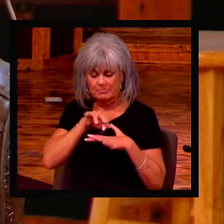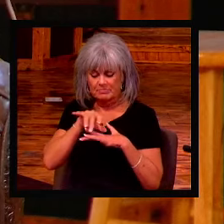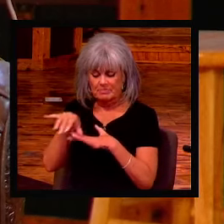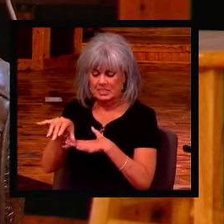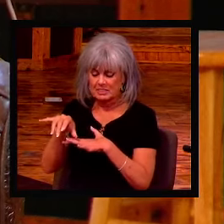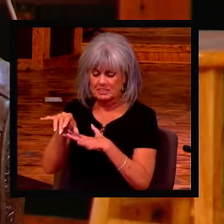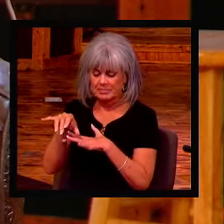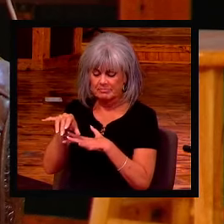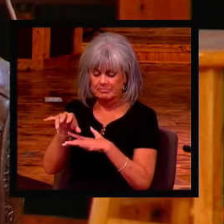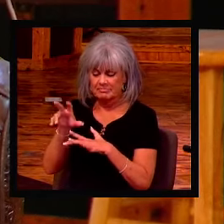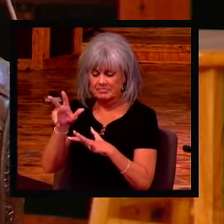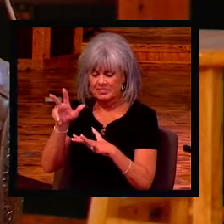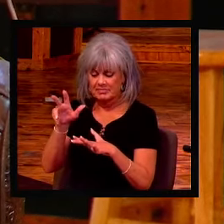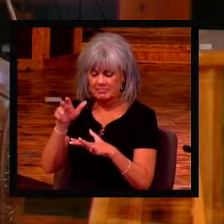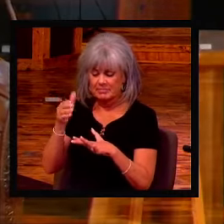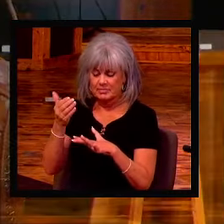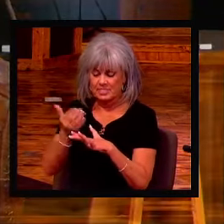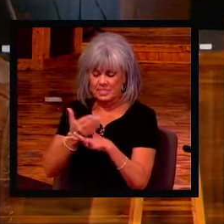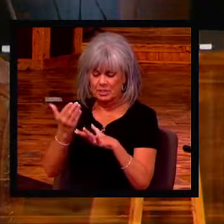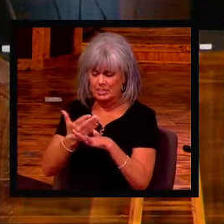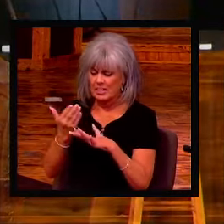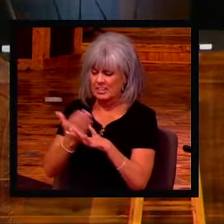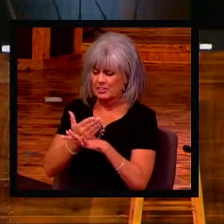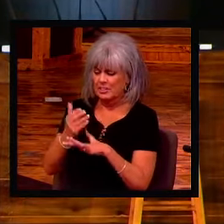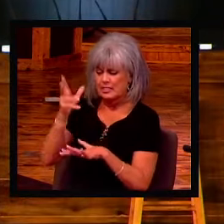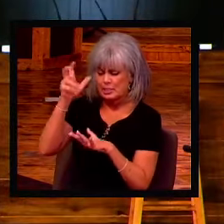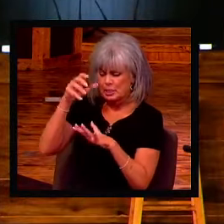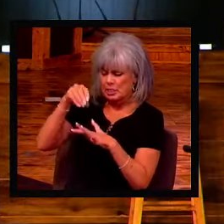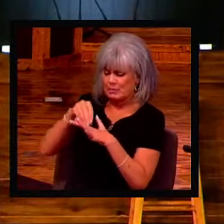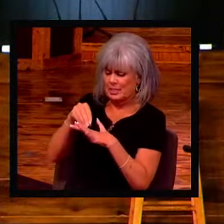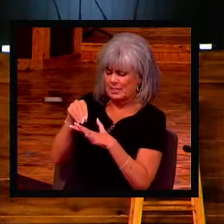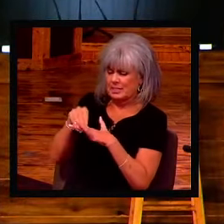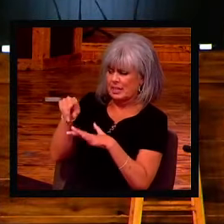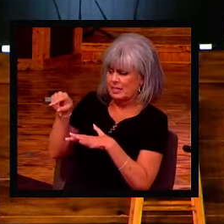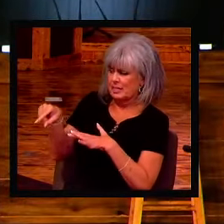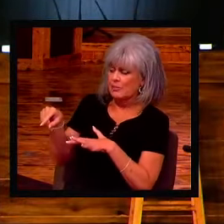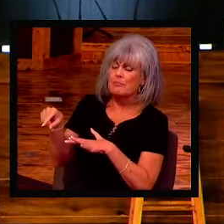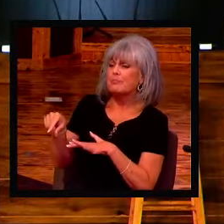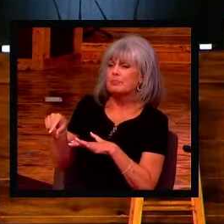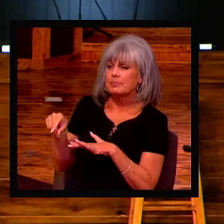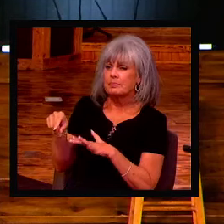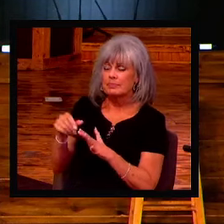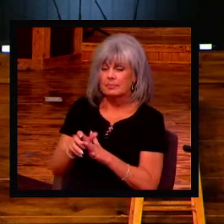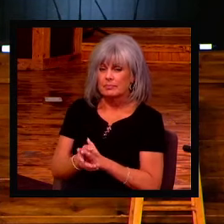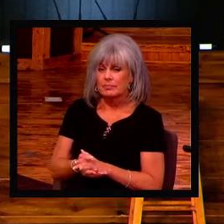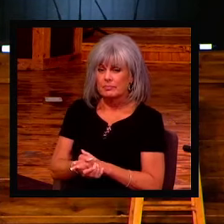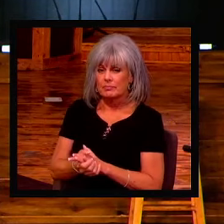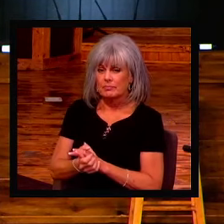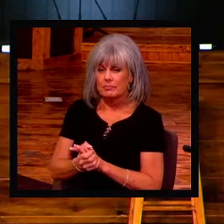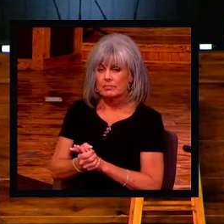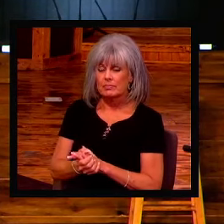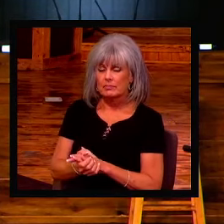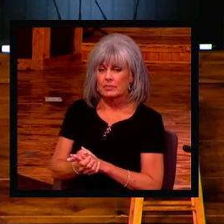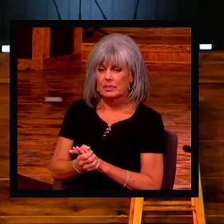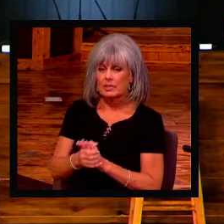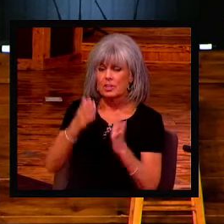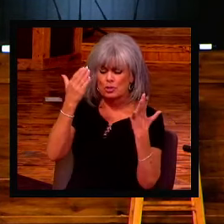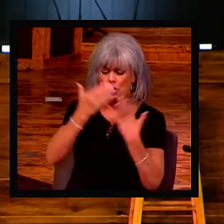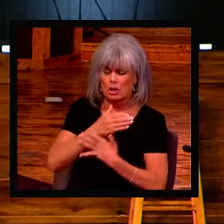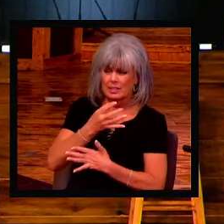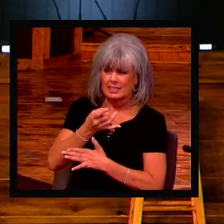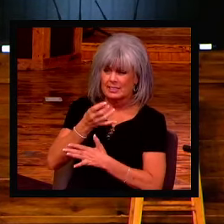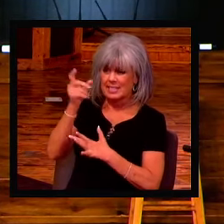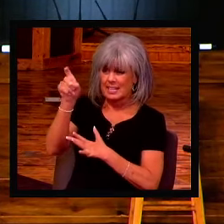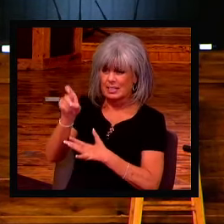in the scripture to back that up would be, for the people of darkness do not come to the light, lest their deeds be exposed.